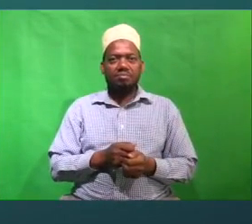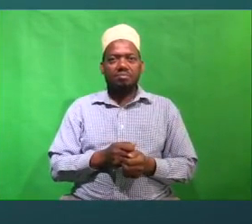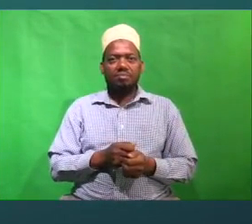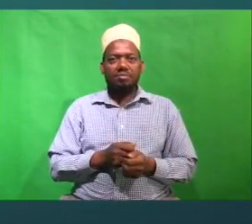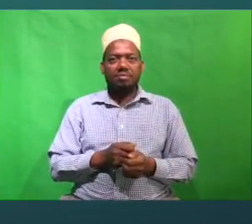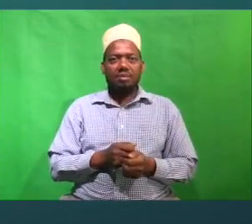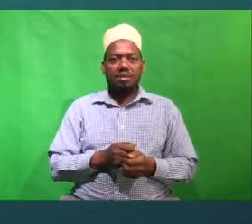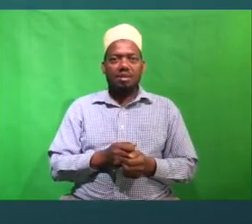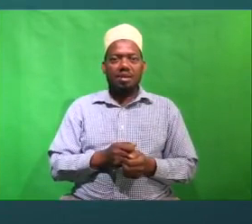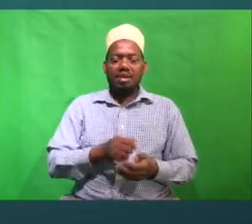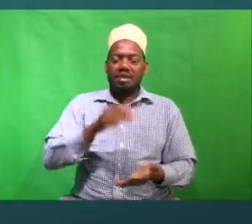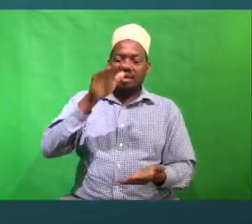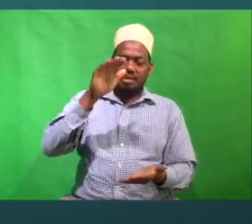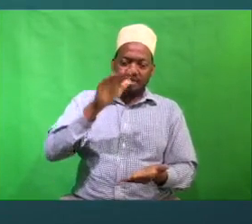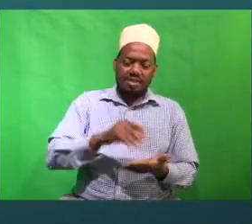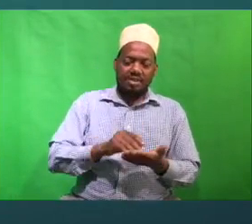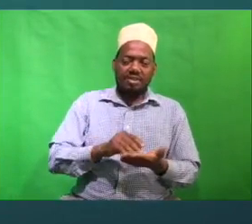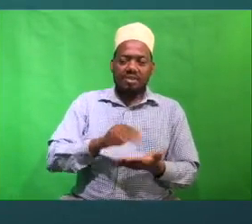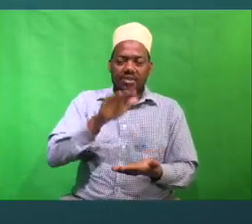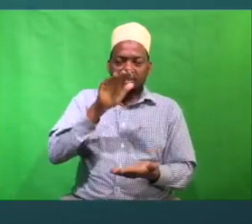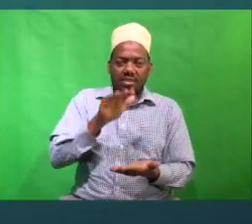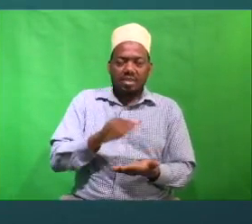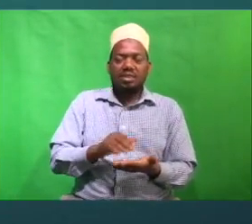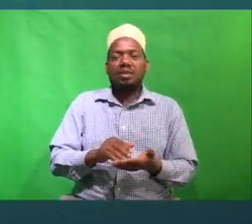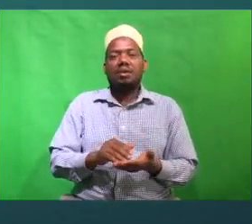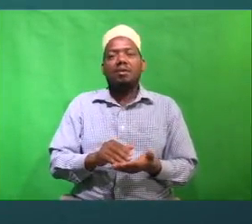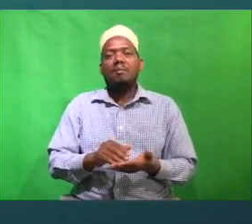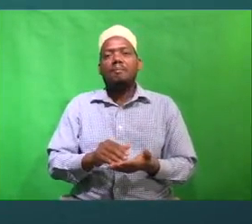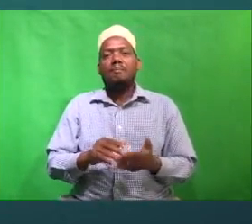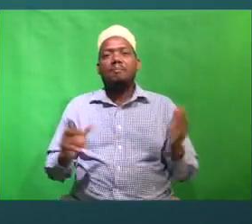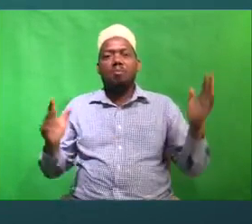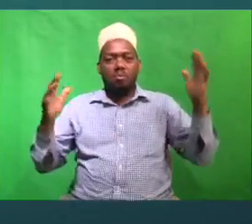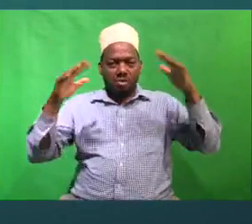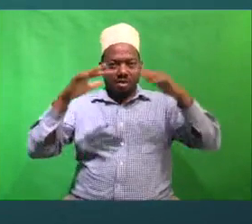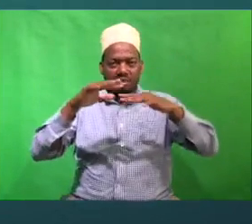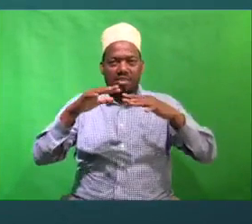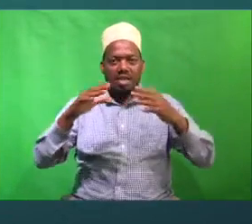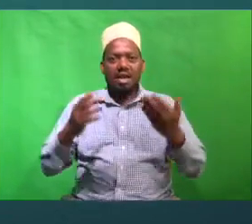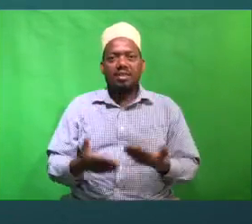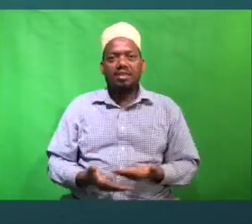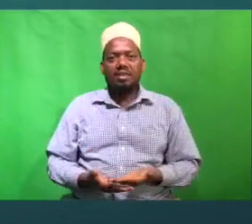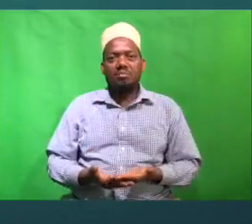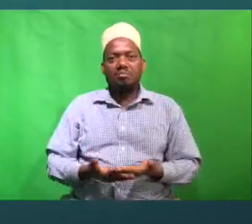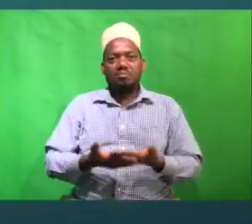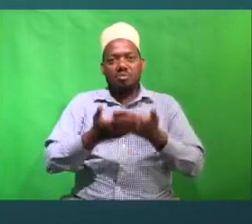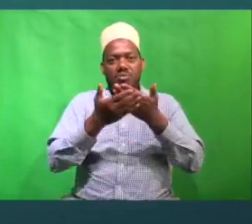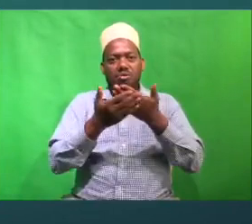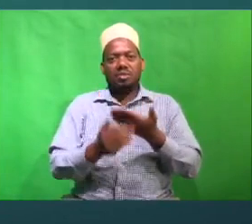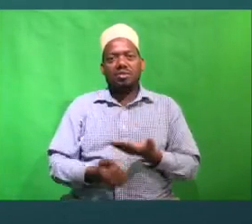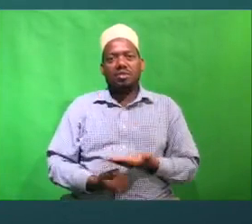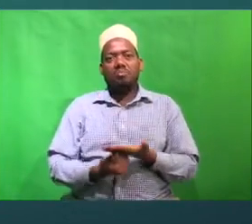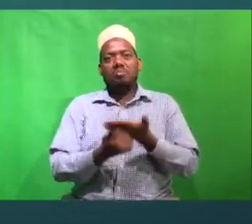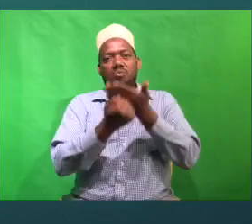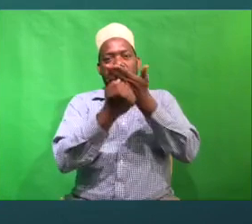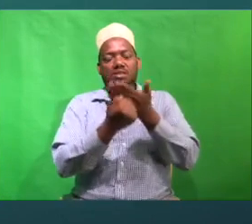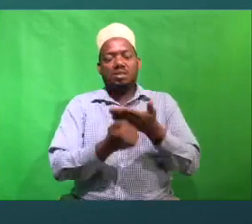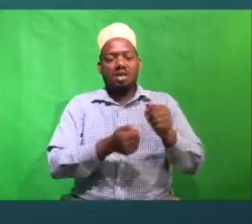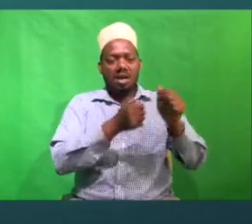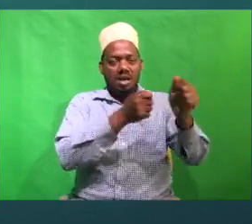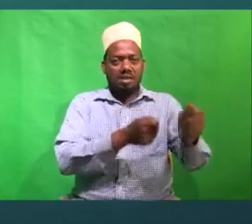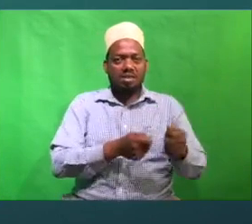Basin densely populated because the soil is support. The soils are